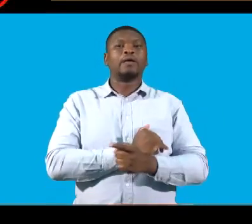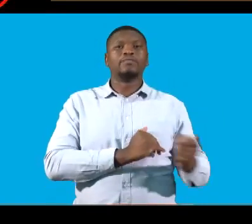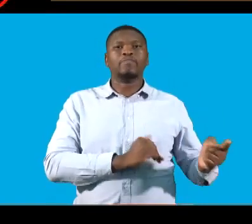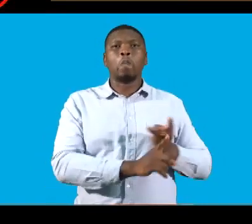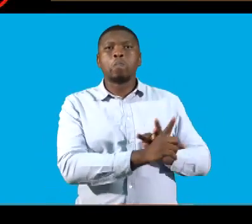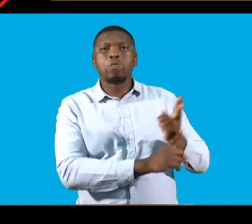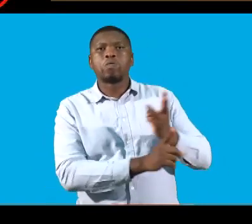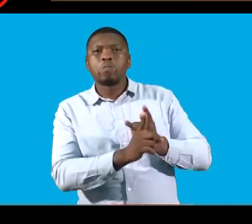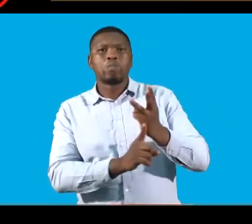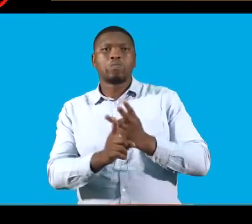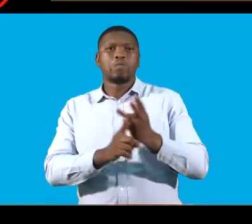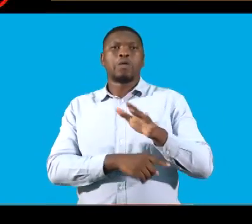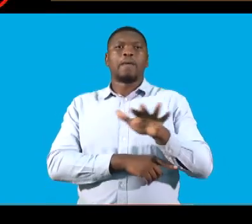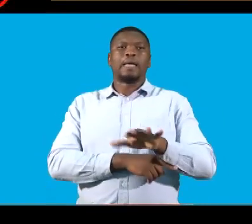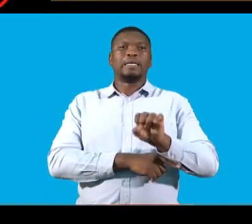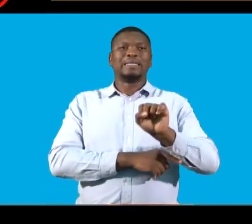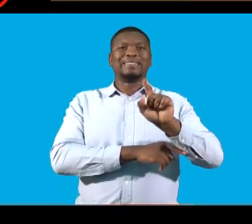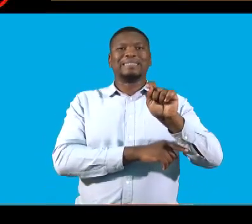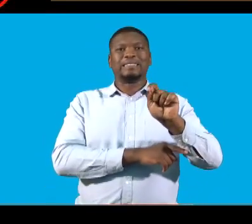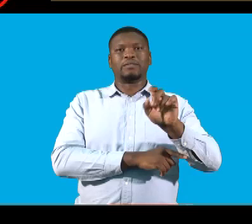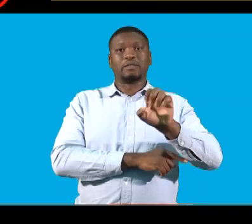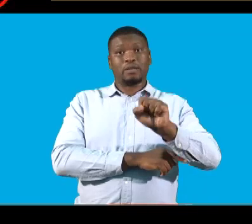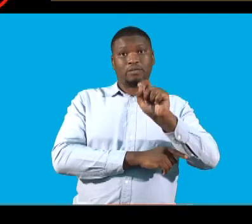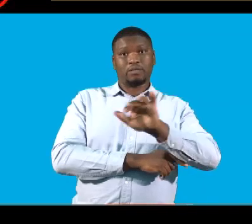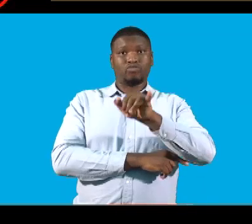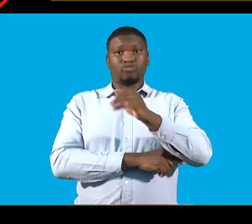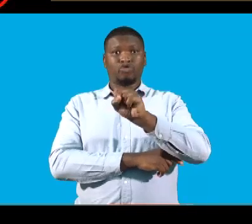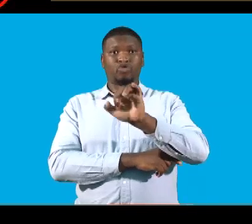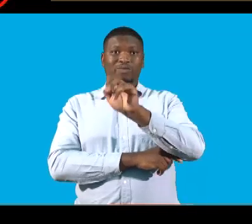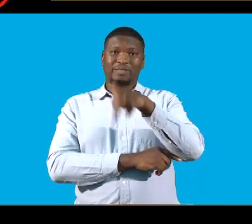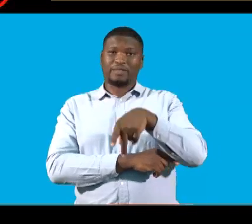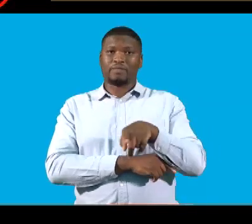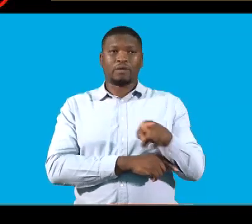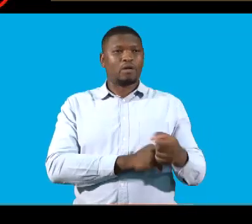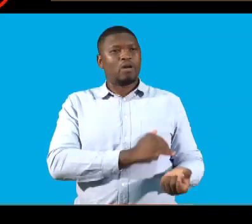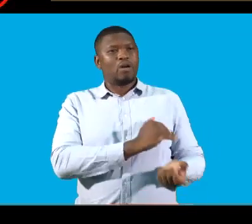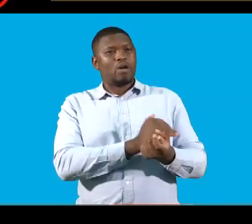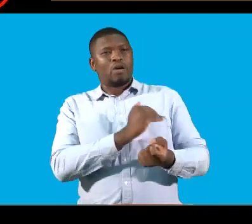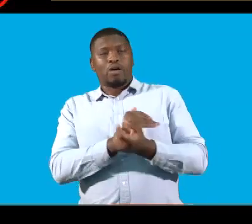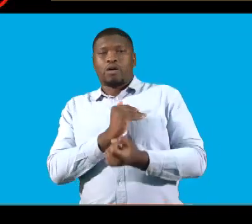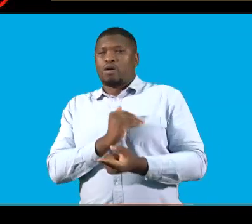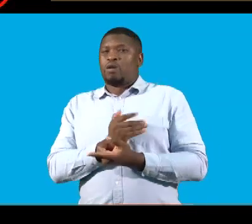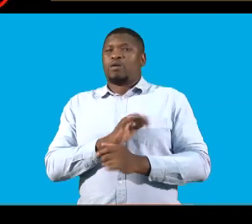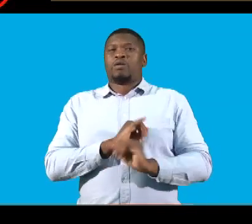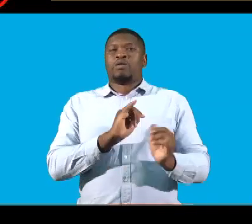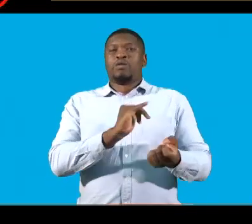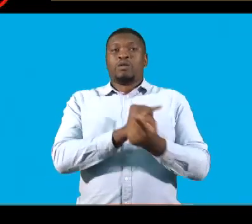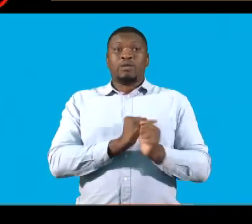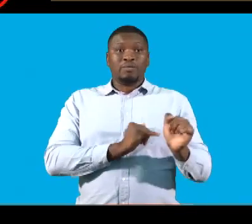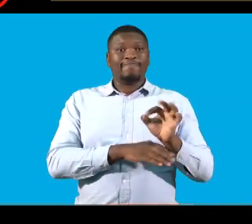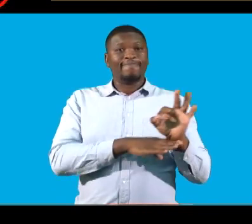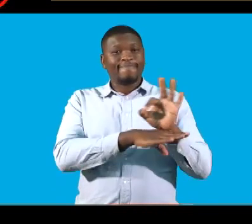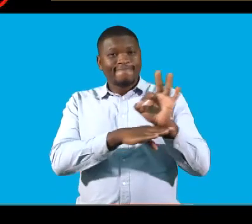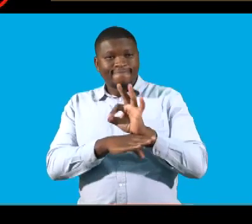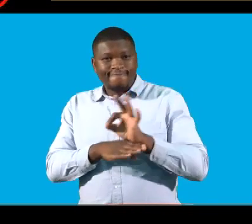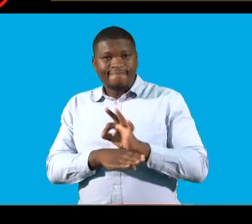by his peers at St. Joseph's, which causes him untold misery. His ingenious